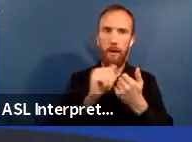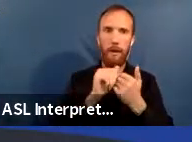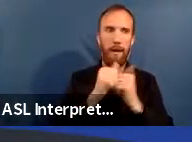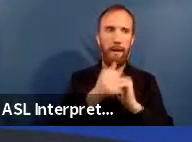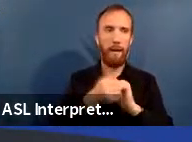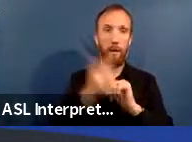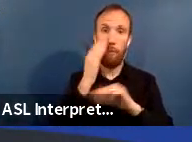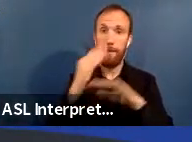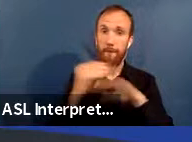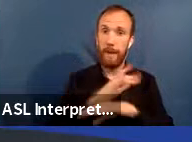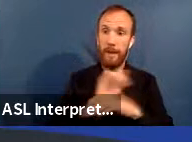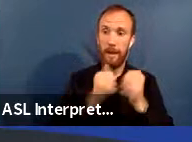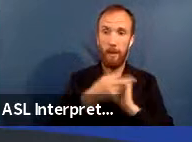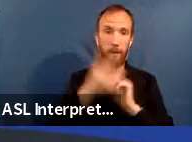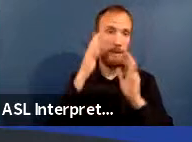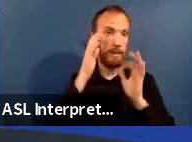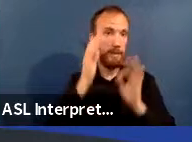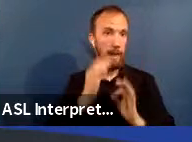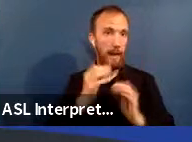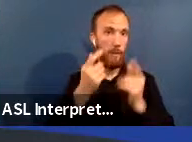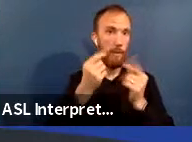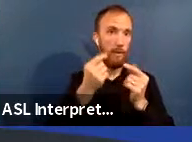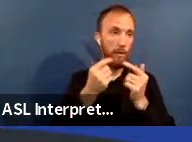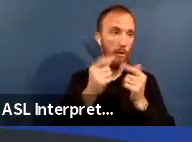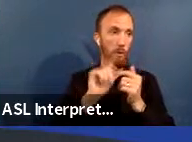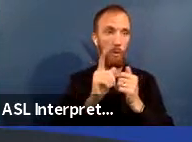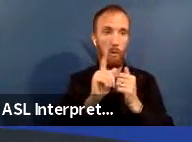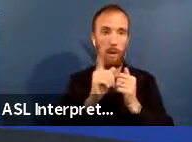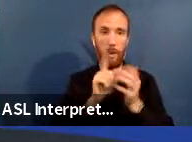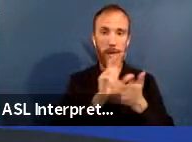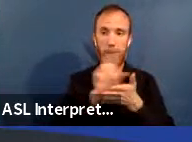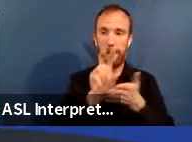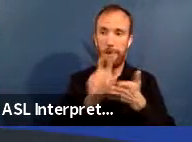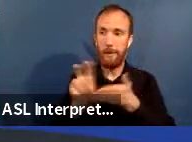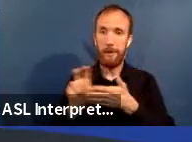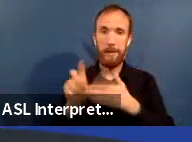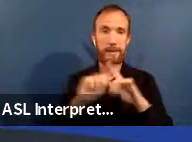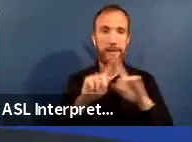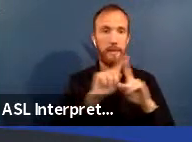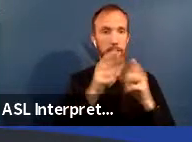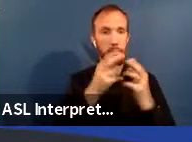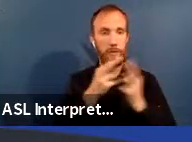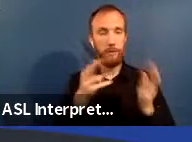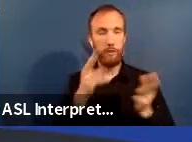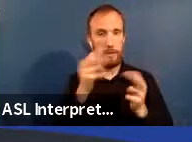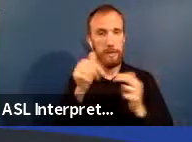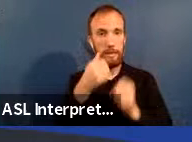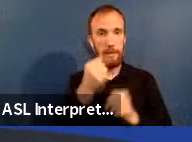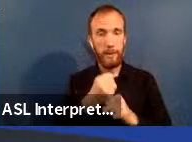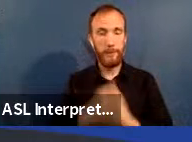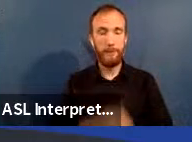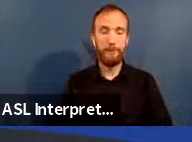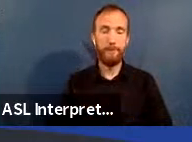decision-making on resource equity for this plan, for this year's plan.